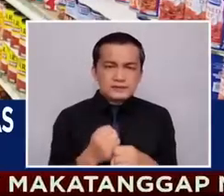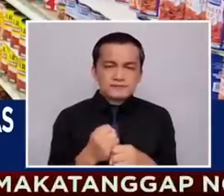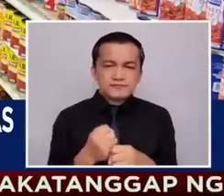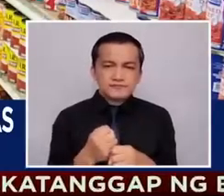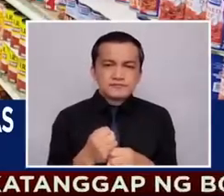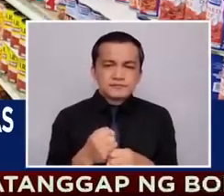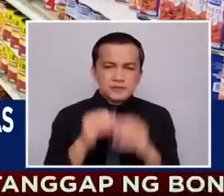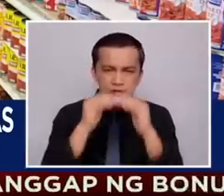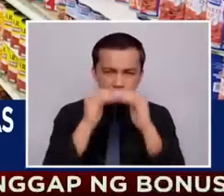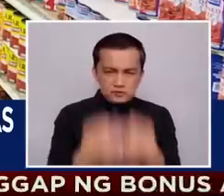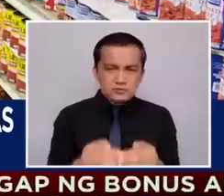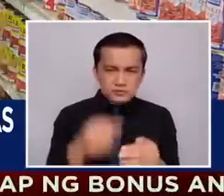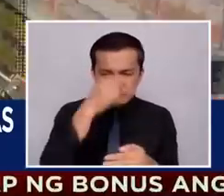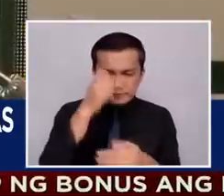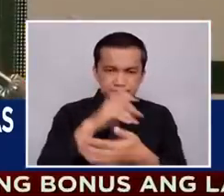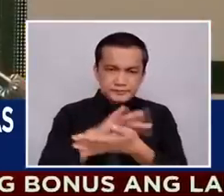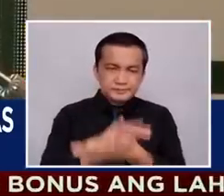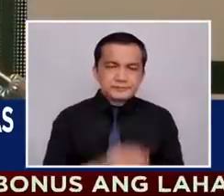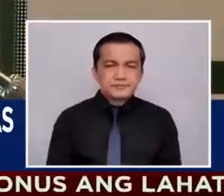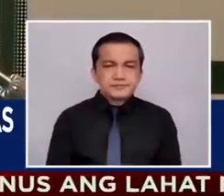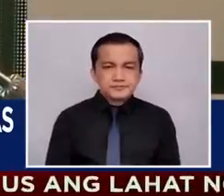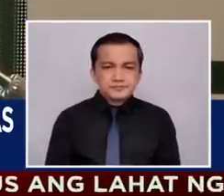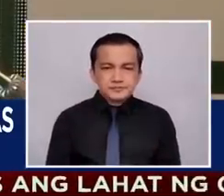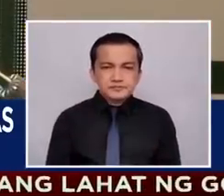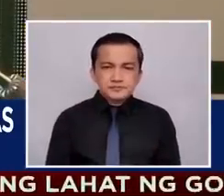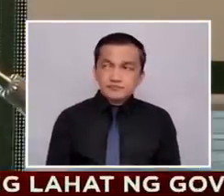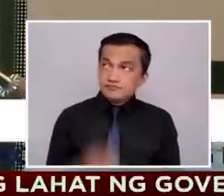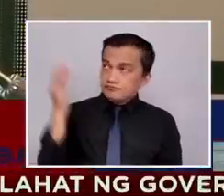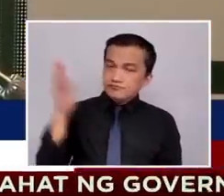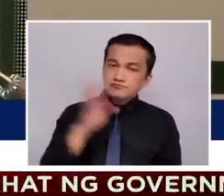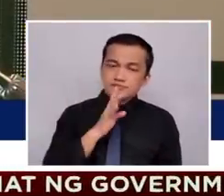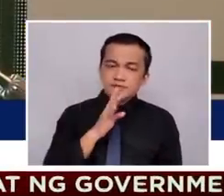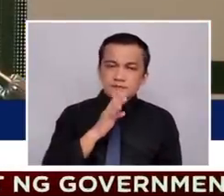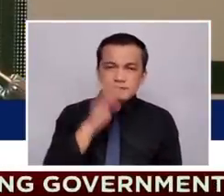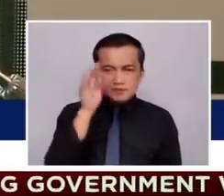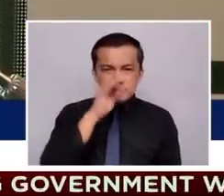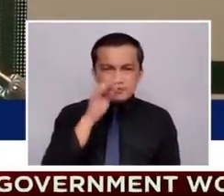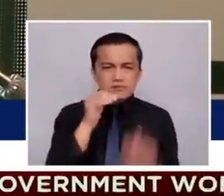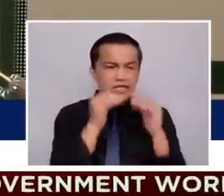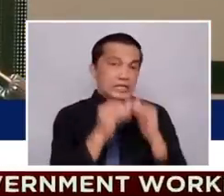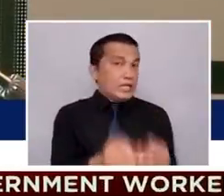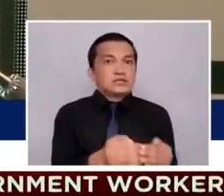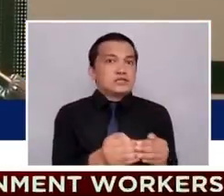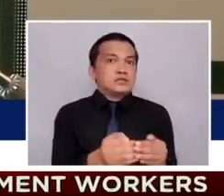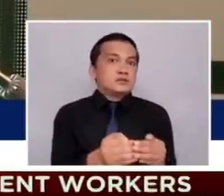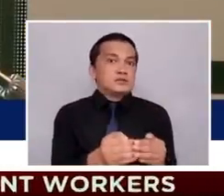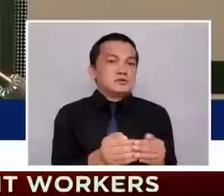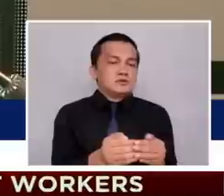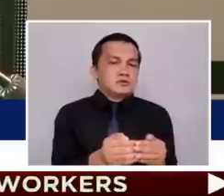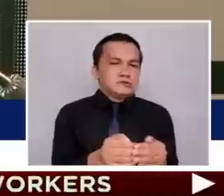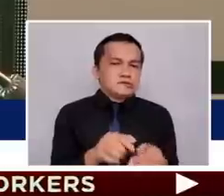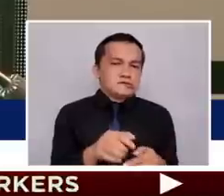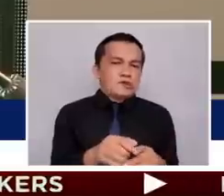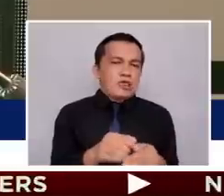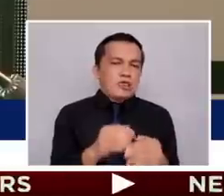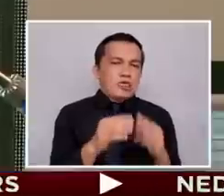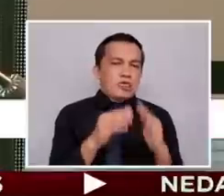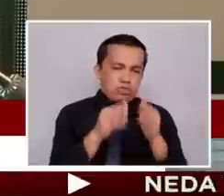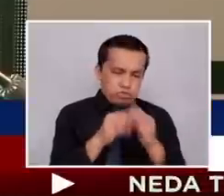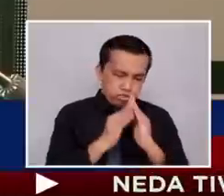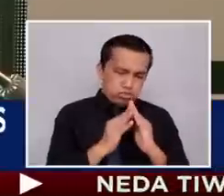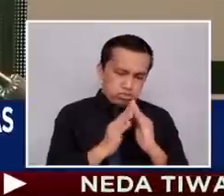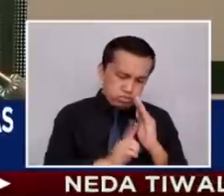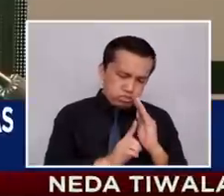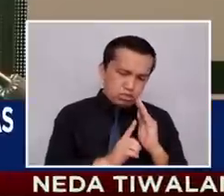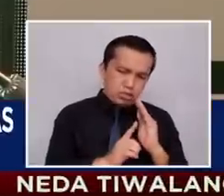sa COVID-19 pandemic. So Filipinos, because they've been locked in, they've just so cooped up indoors for the past 2 years, they